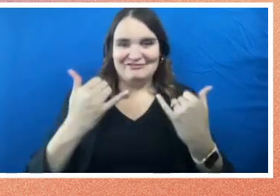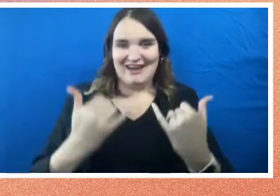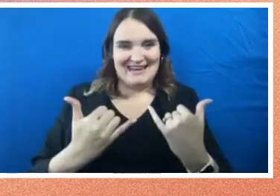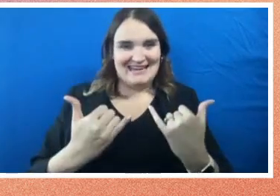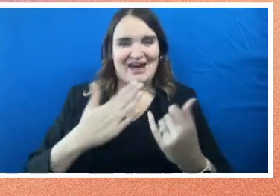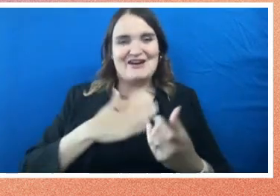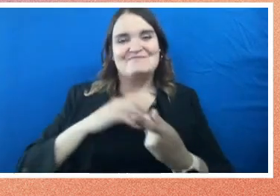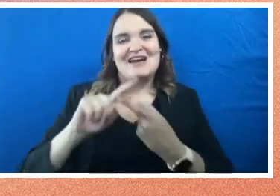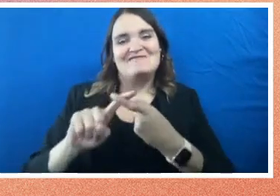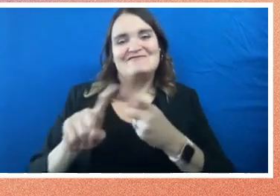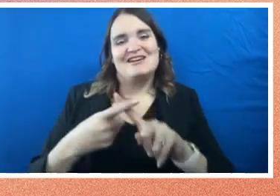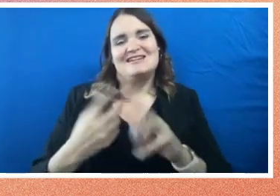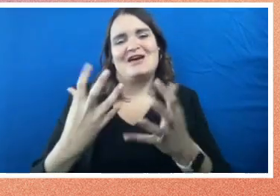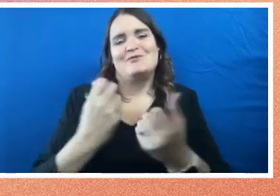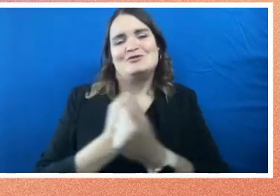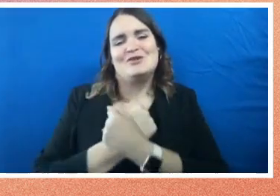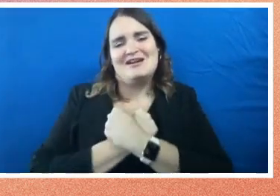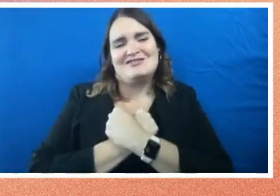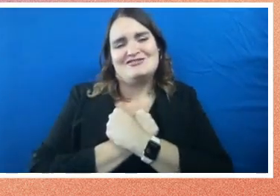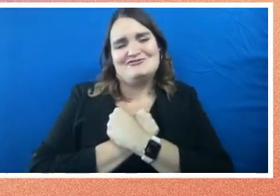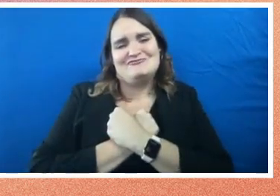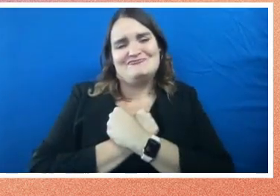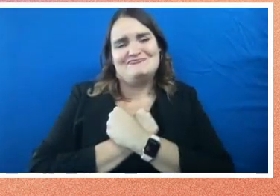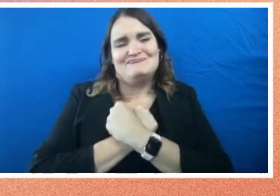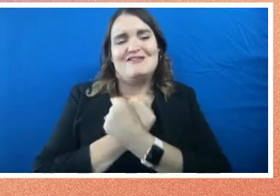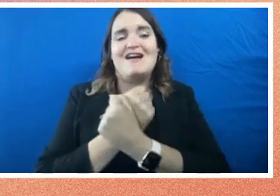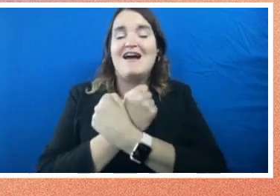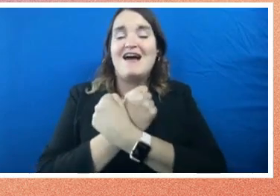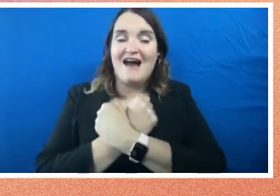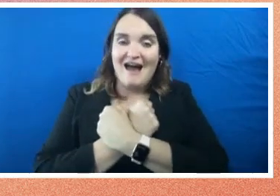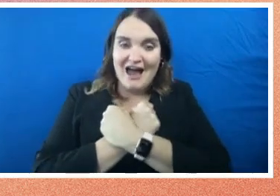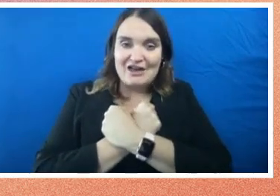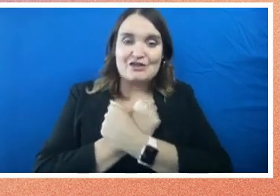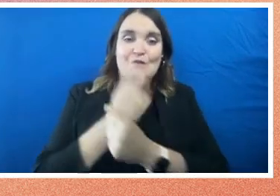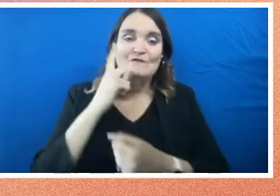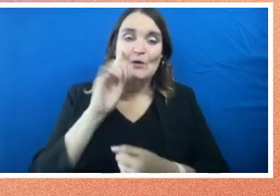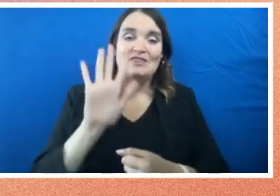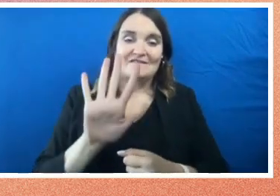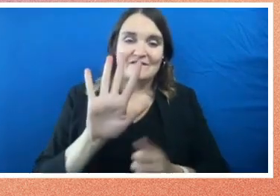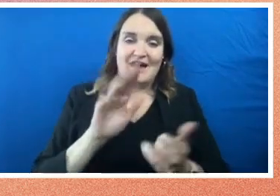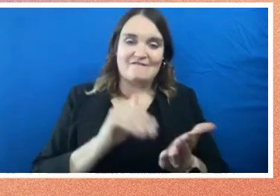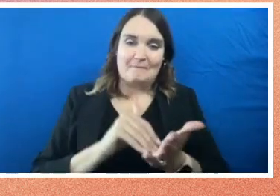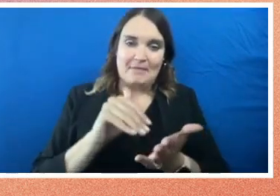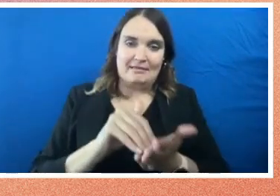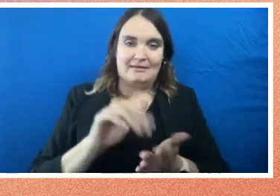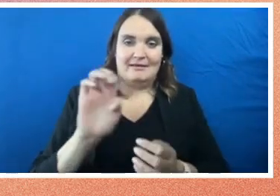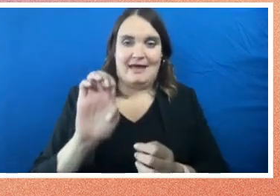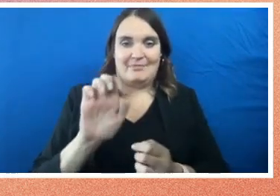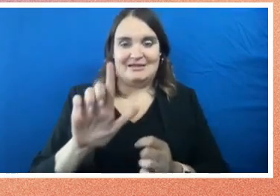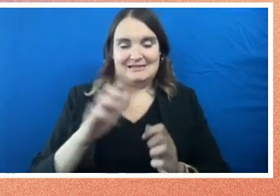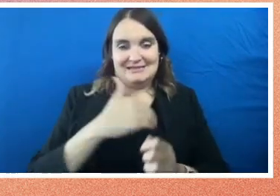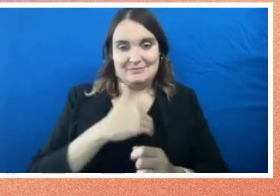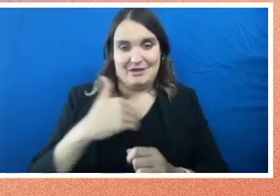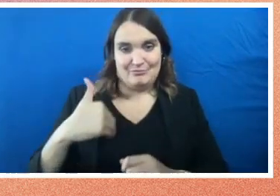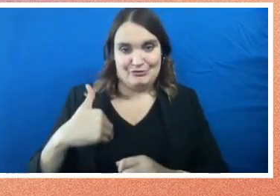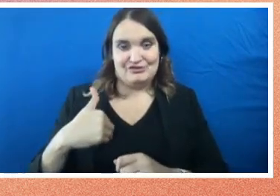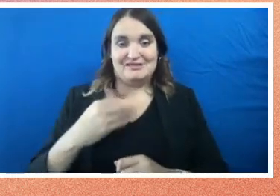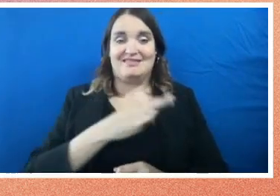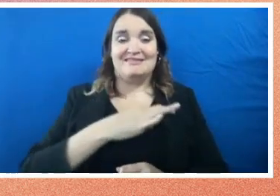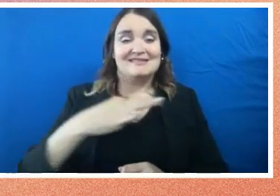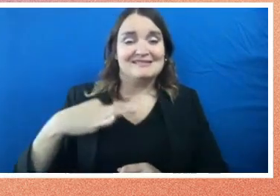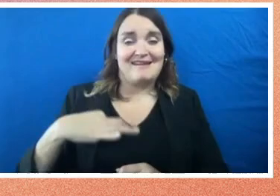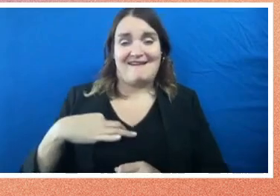you a big hug, and a big hug on behalf of the 5 million Emily's List members, on behalf of the staff, on behalf of